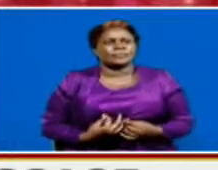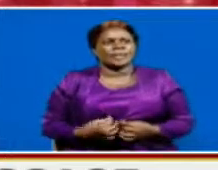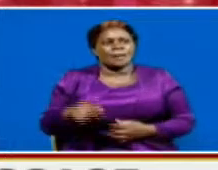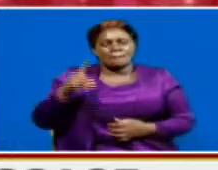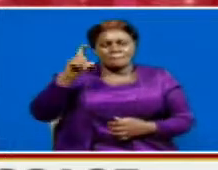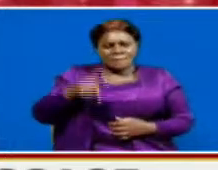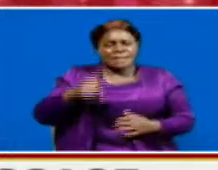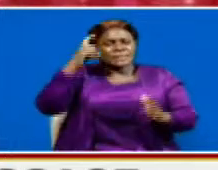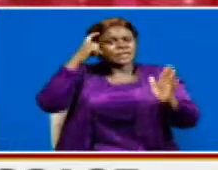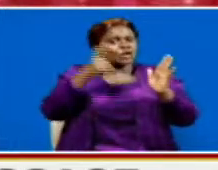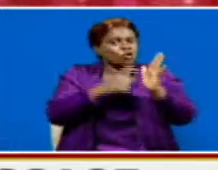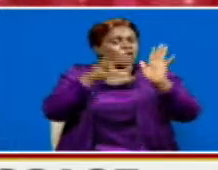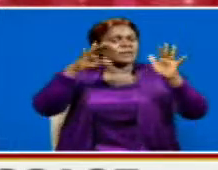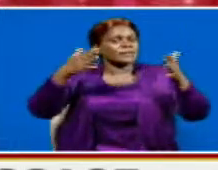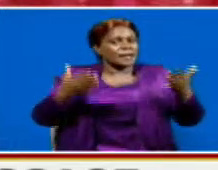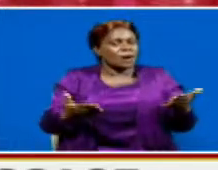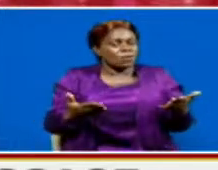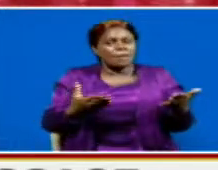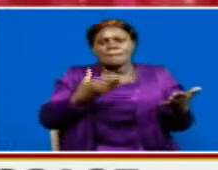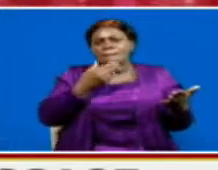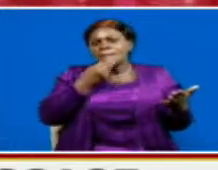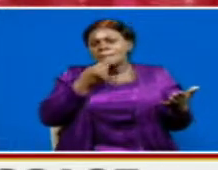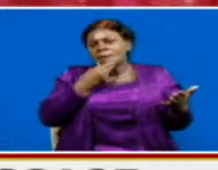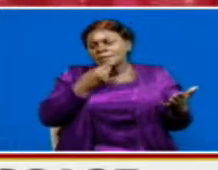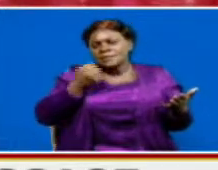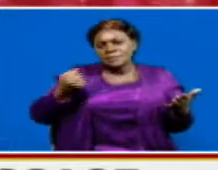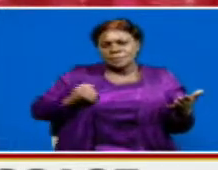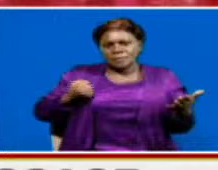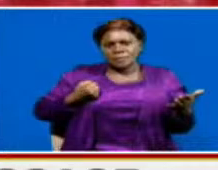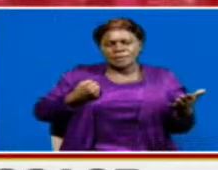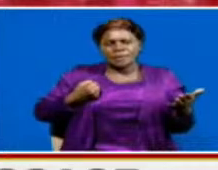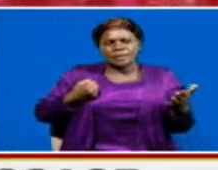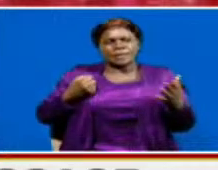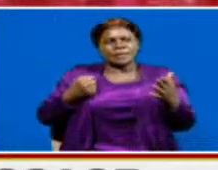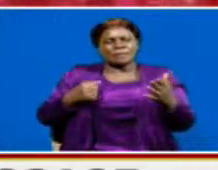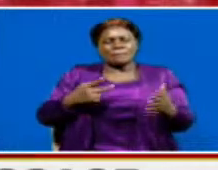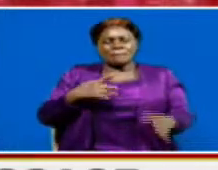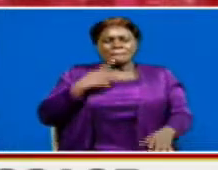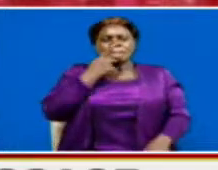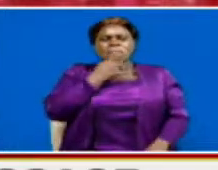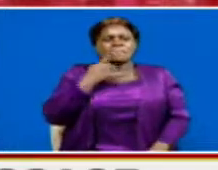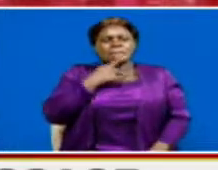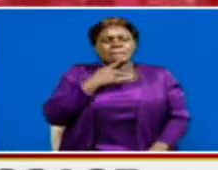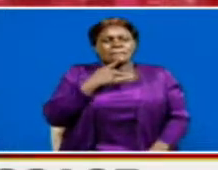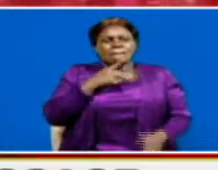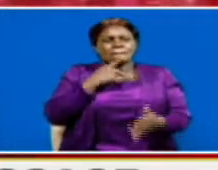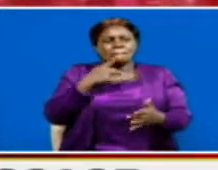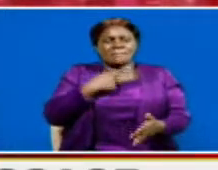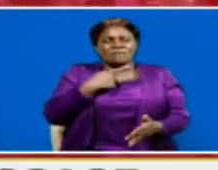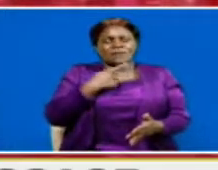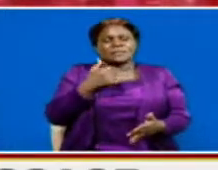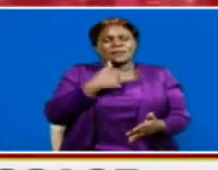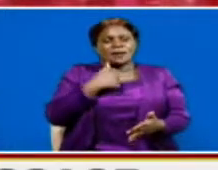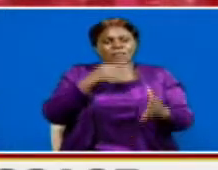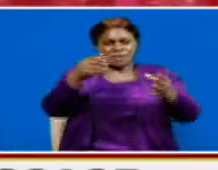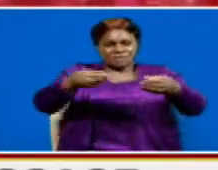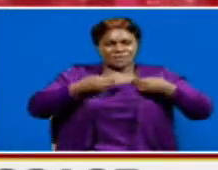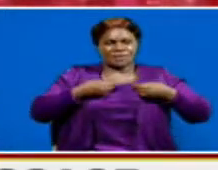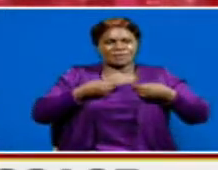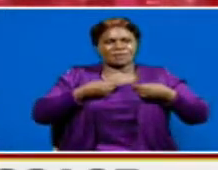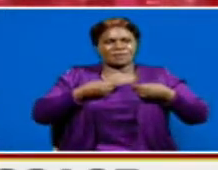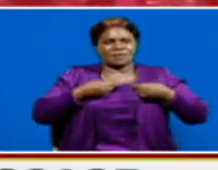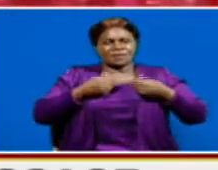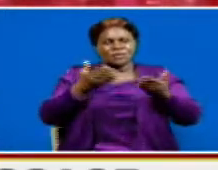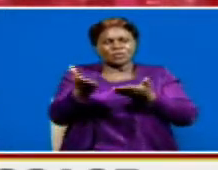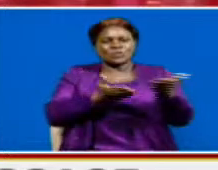We must recognize, ladies and gentlemen, the extraordinary privilege that has been bestowed on us